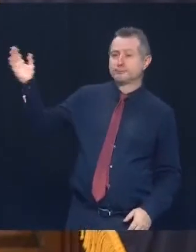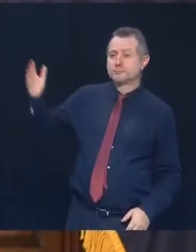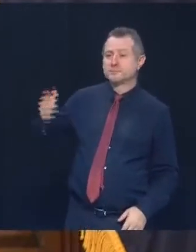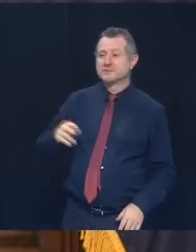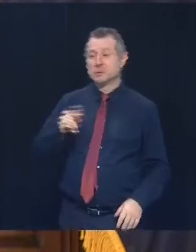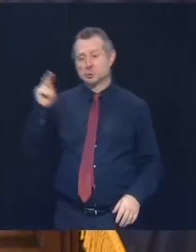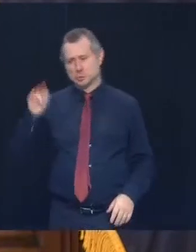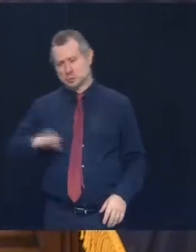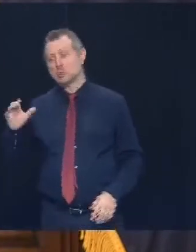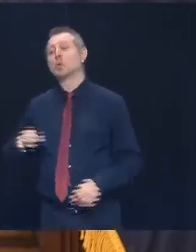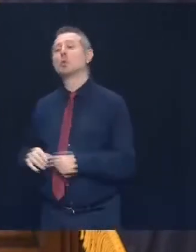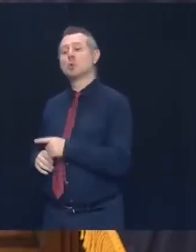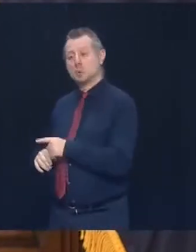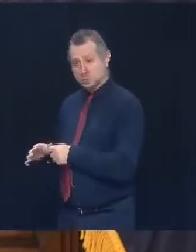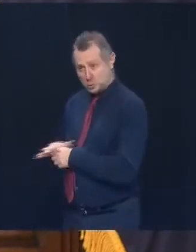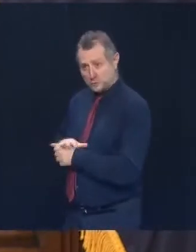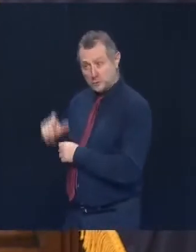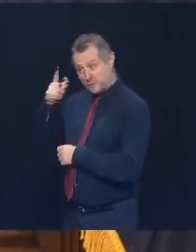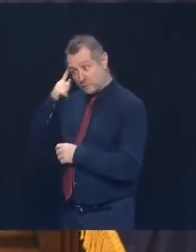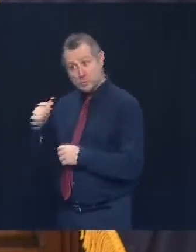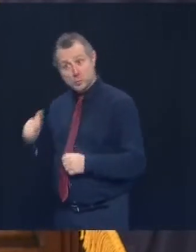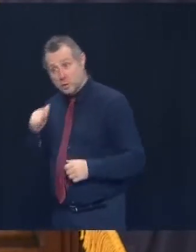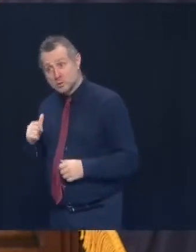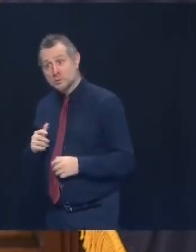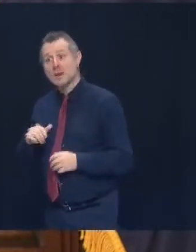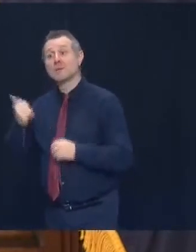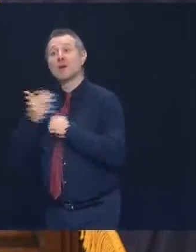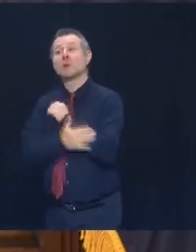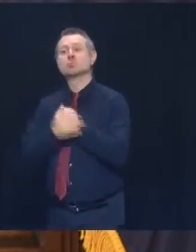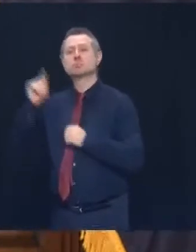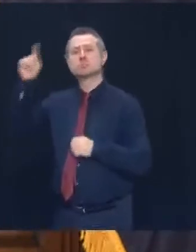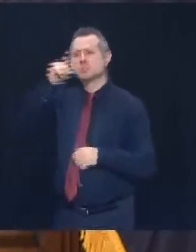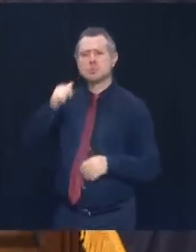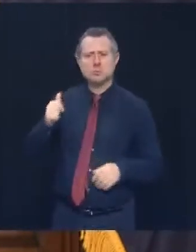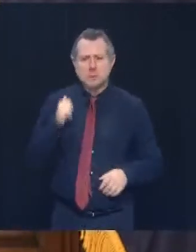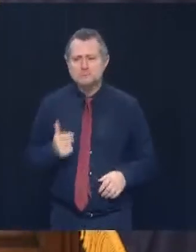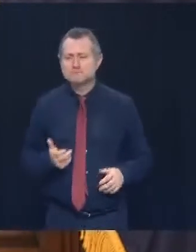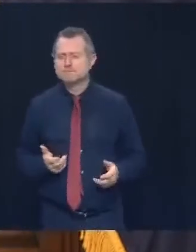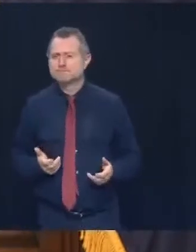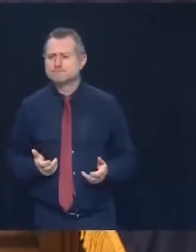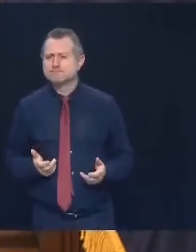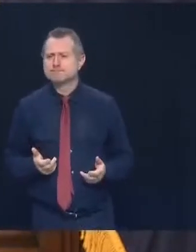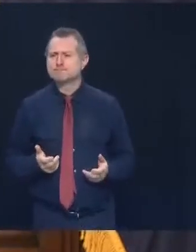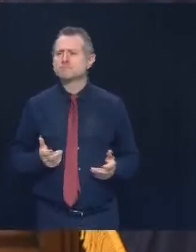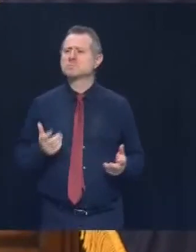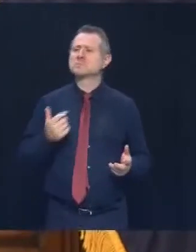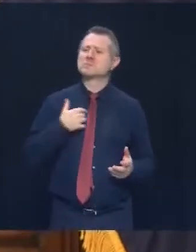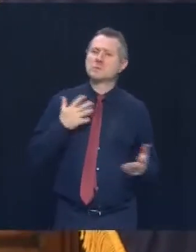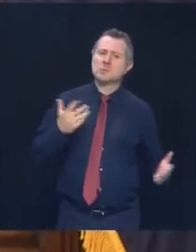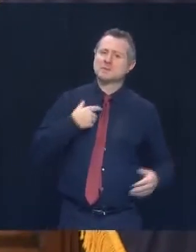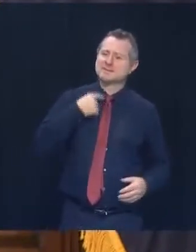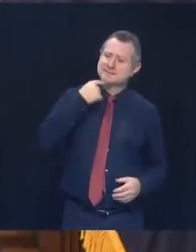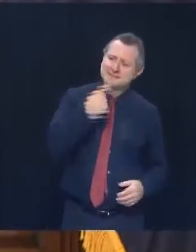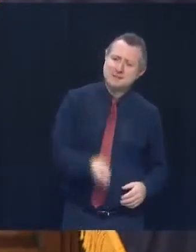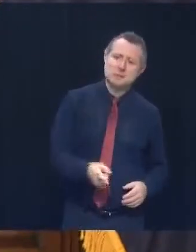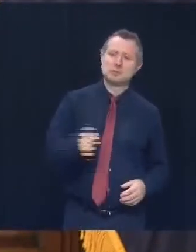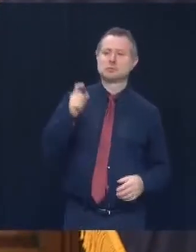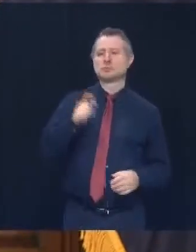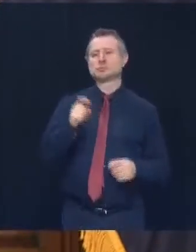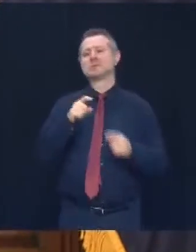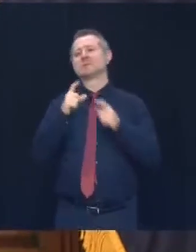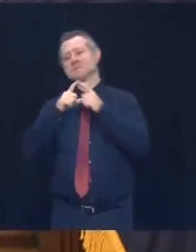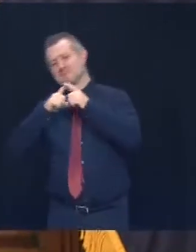do it. Other counties, they won't do it. Well, we tell people they should wear their mask. Like, there's